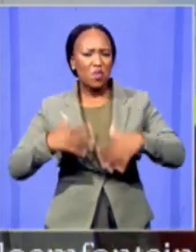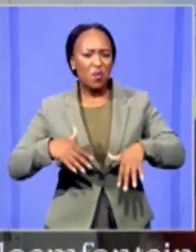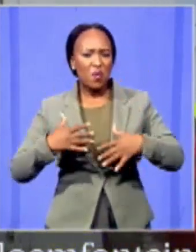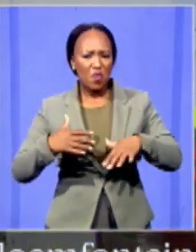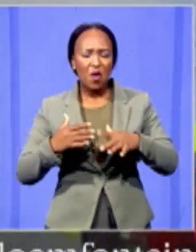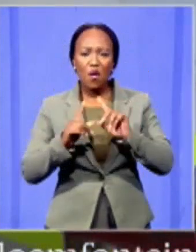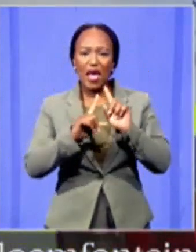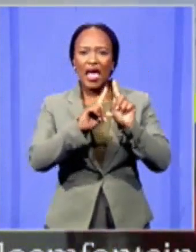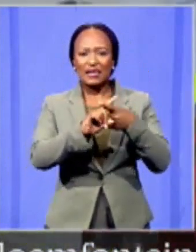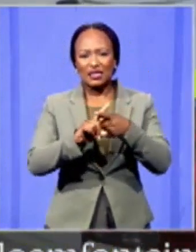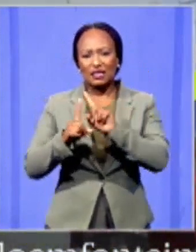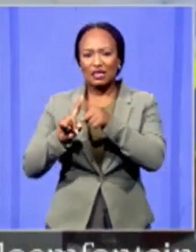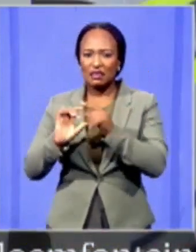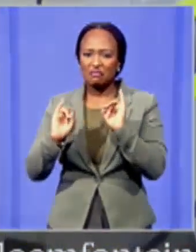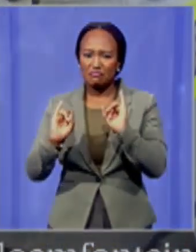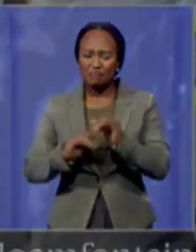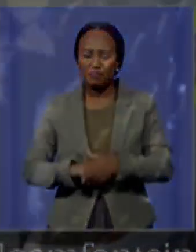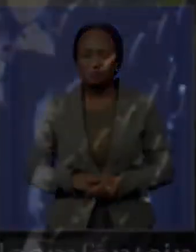ditseleng.